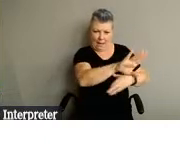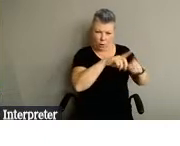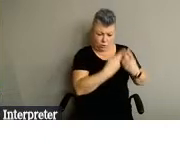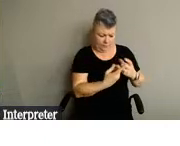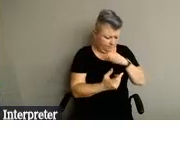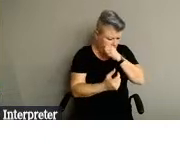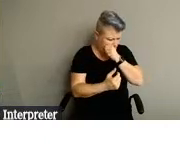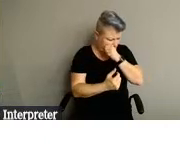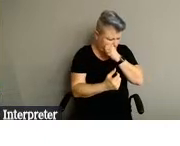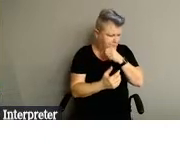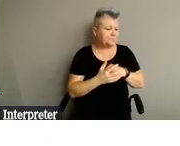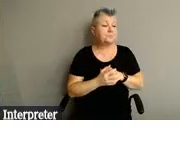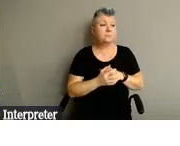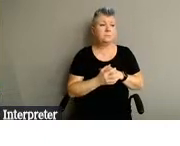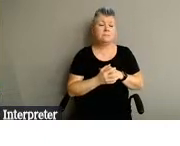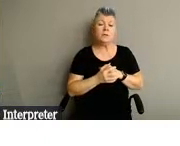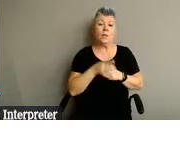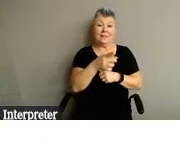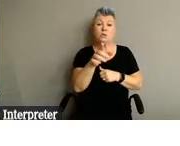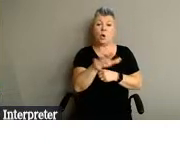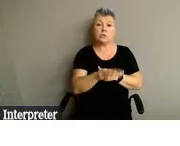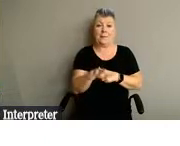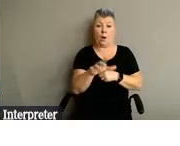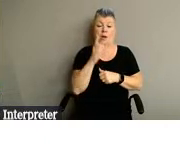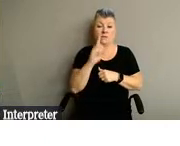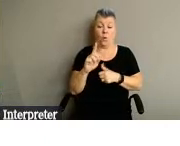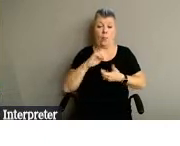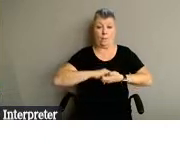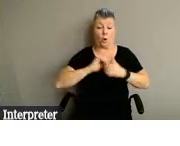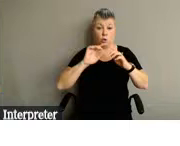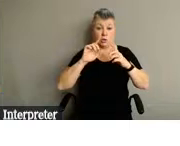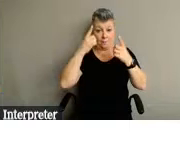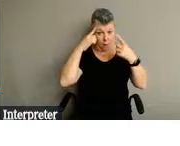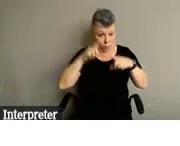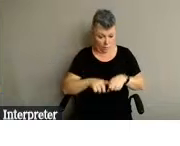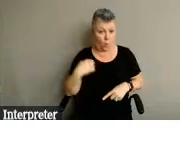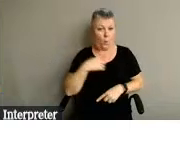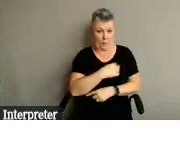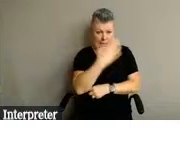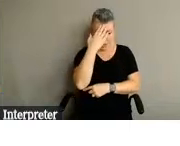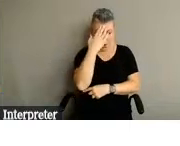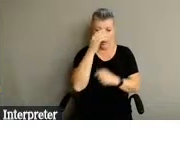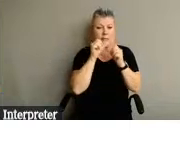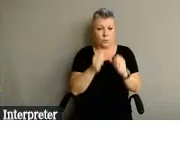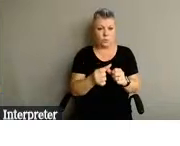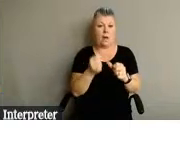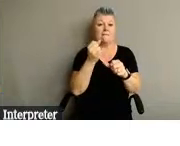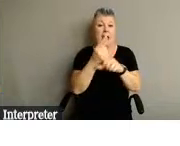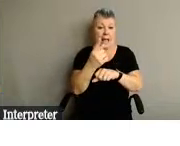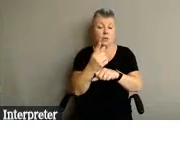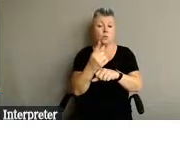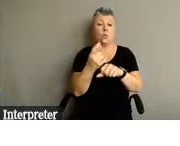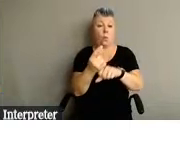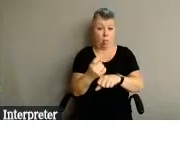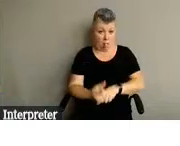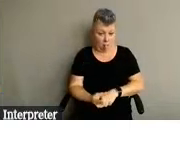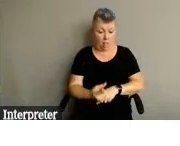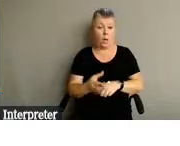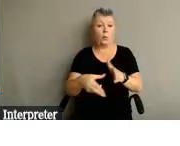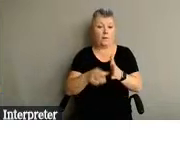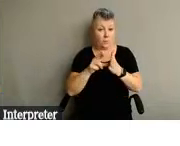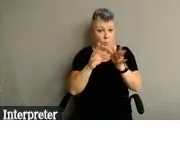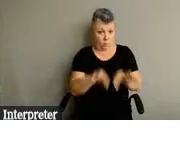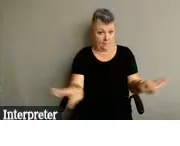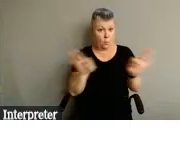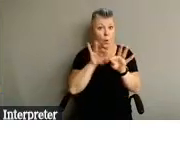some areas for, the partnership agreement. We know that continuing to have that annual review of the partnership agreement is important, but